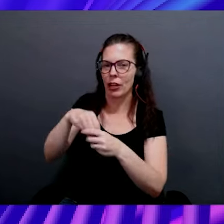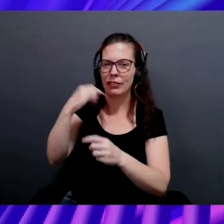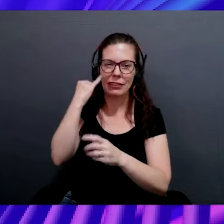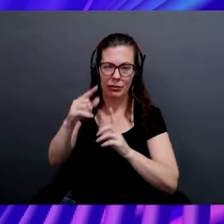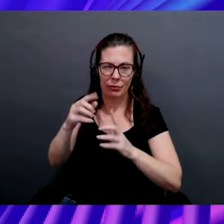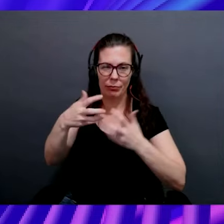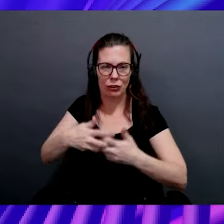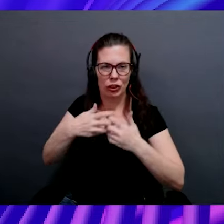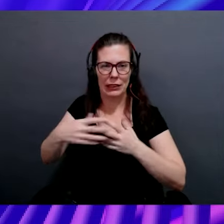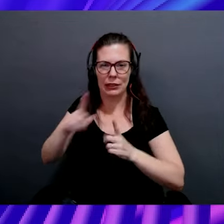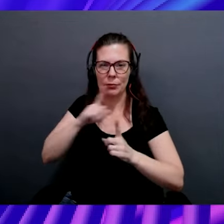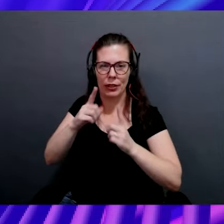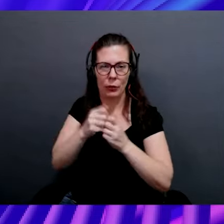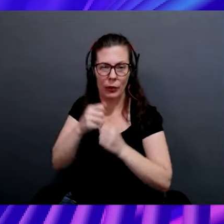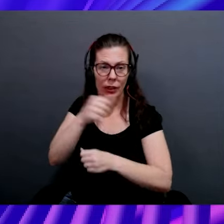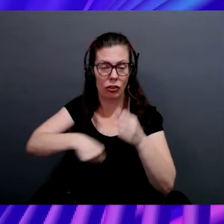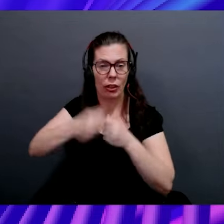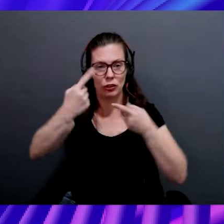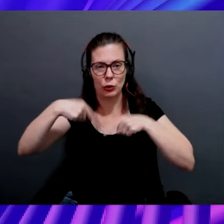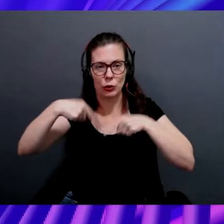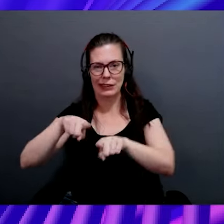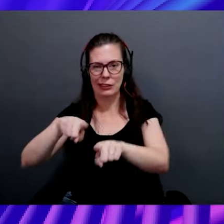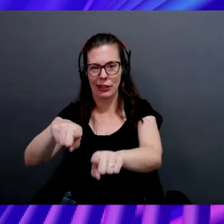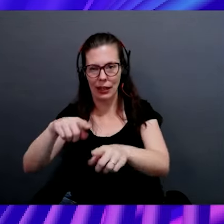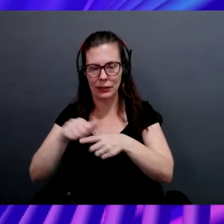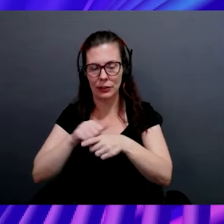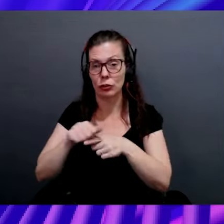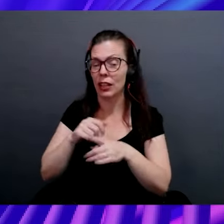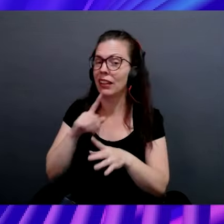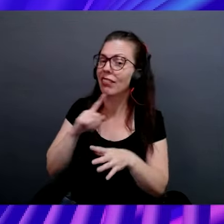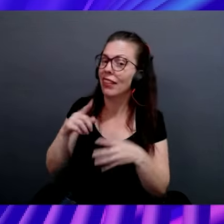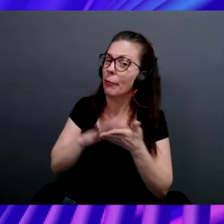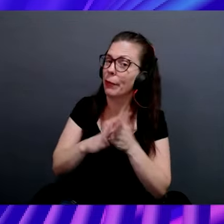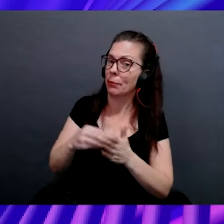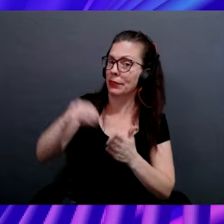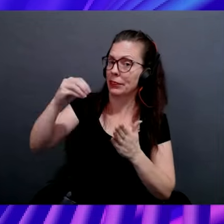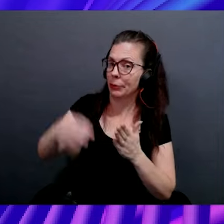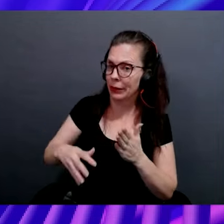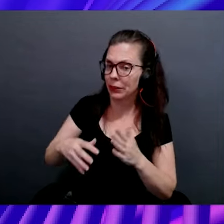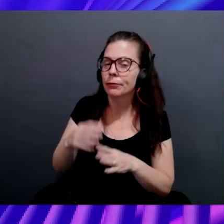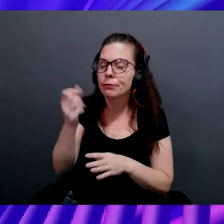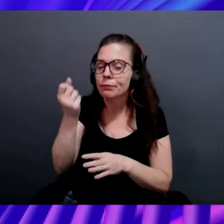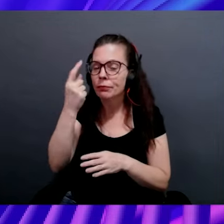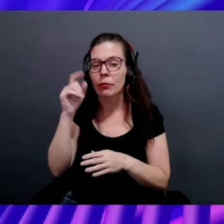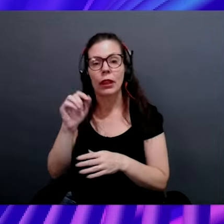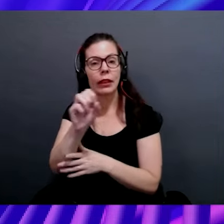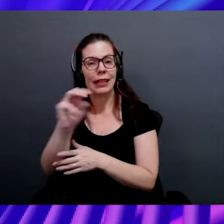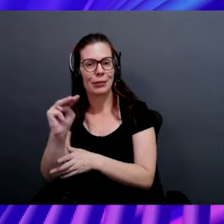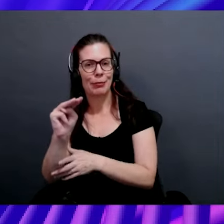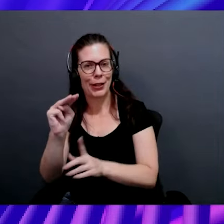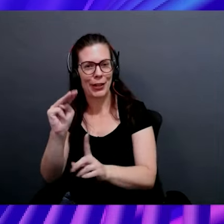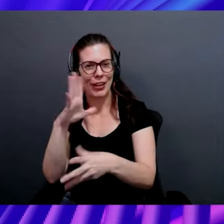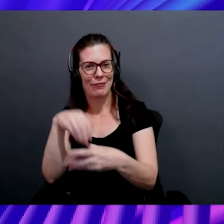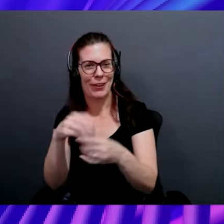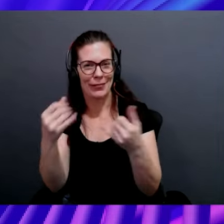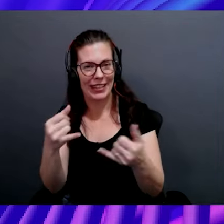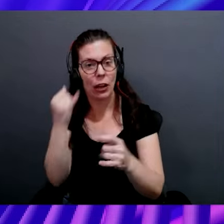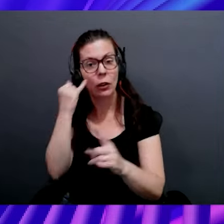synchronize the gradients. And that ends up kind of being very expensive. Now, that's where SageMaker comes into the picture. Now, SageMaker is